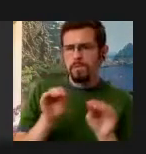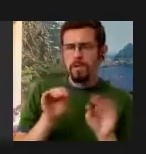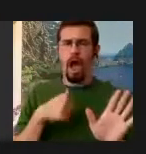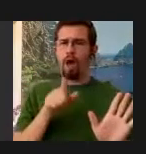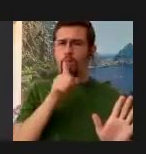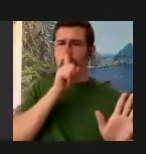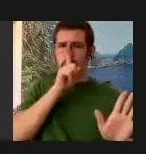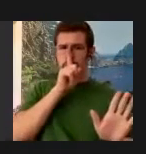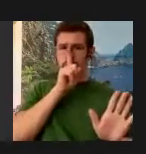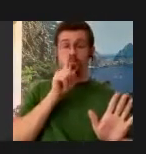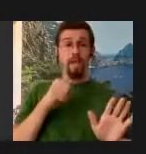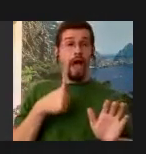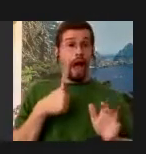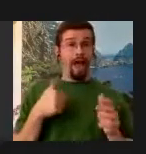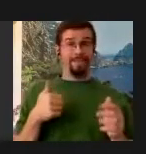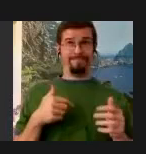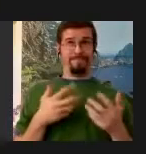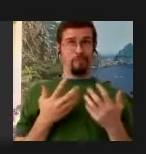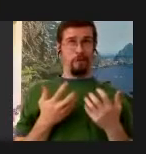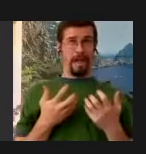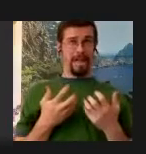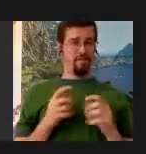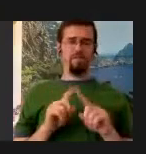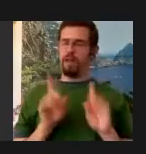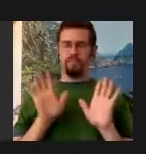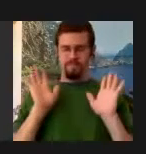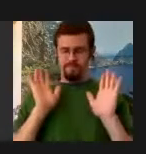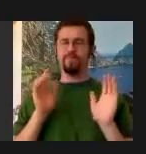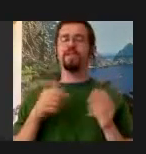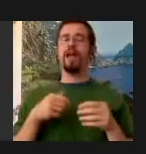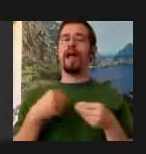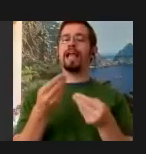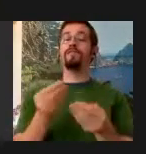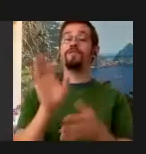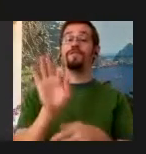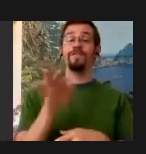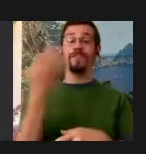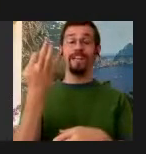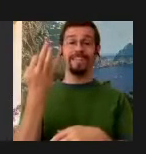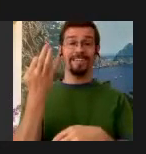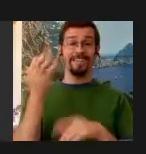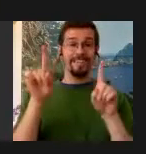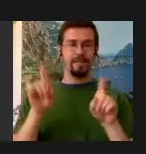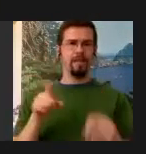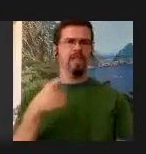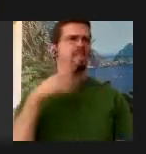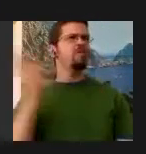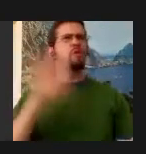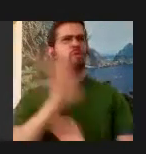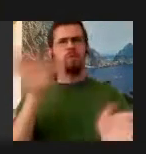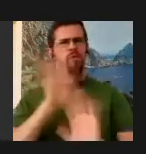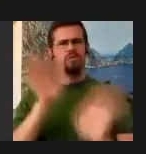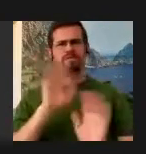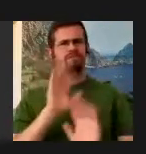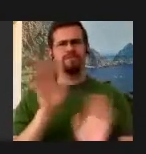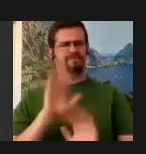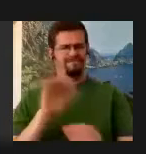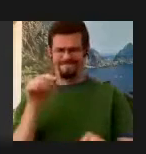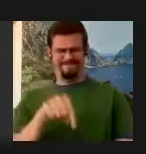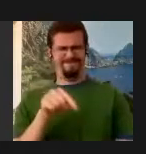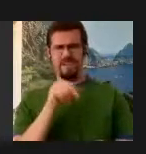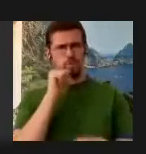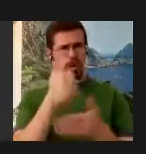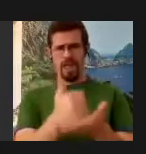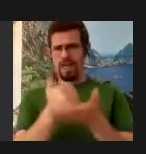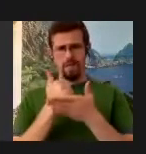I wanted to help them once I gave them the French exam, but they said to me, no, please do not help us.